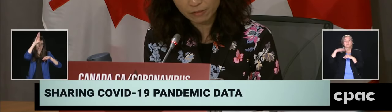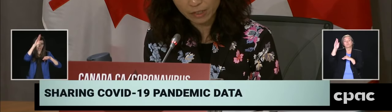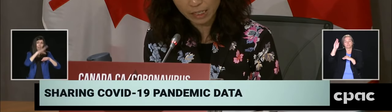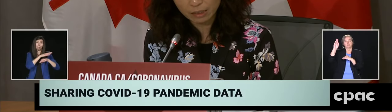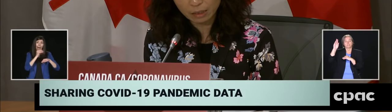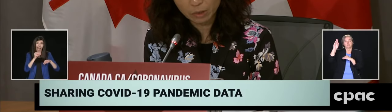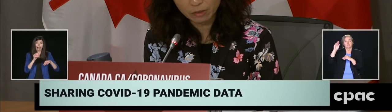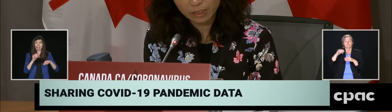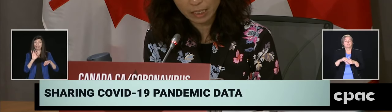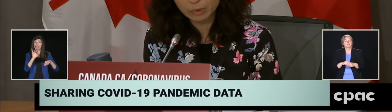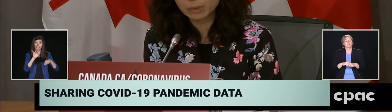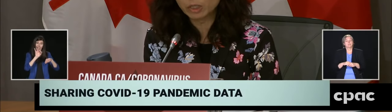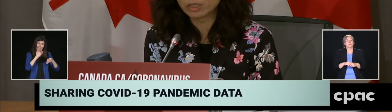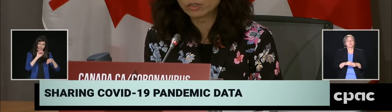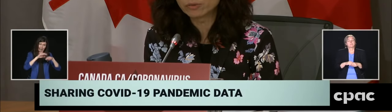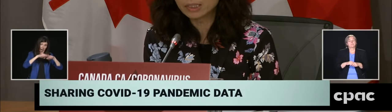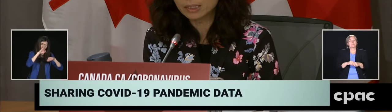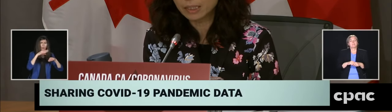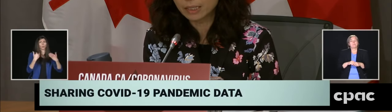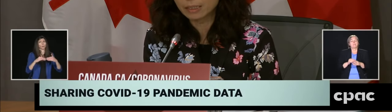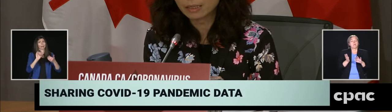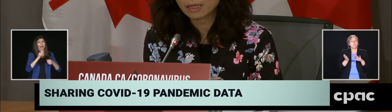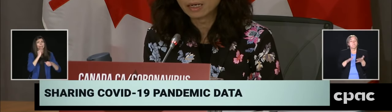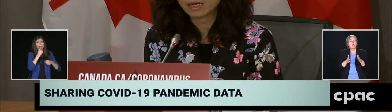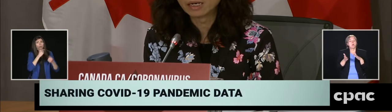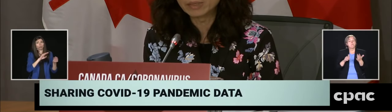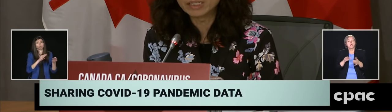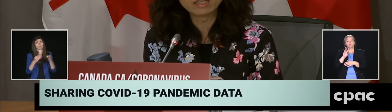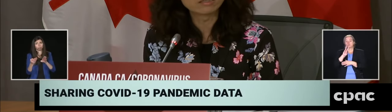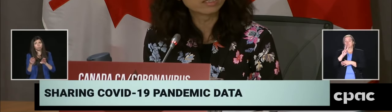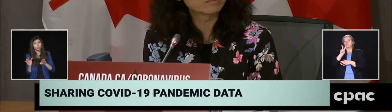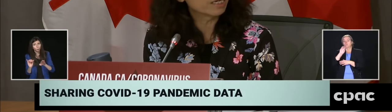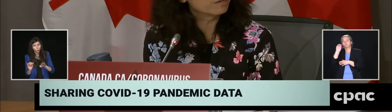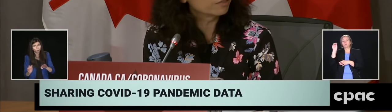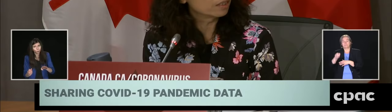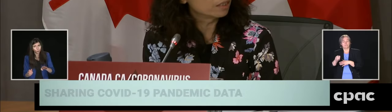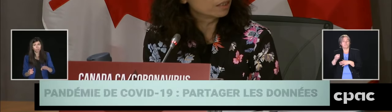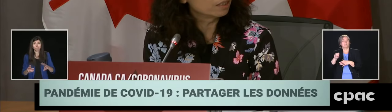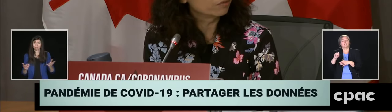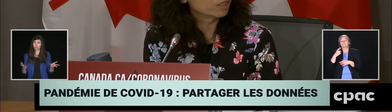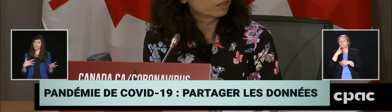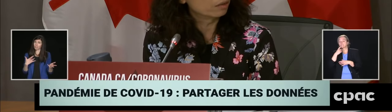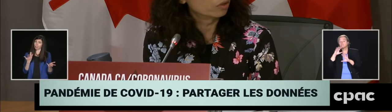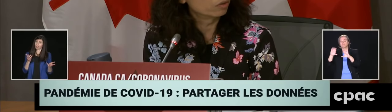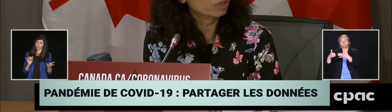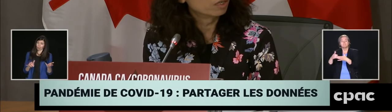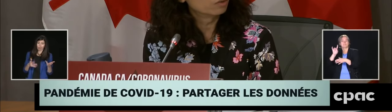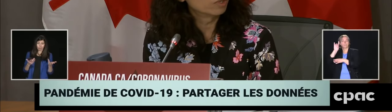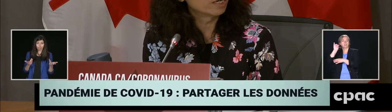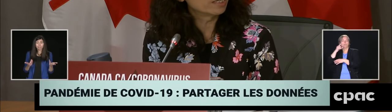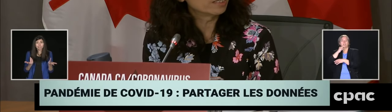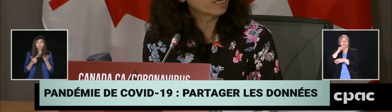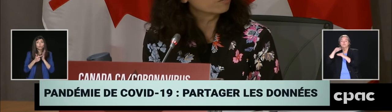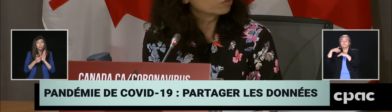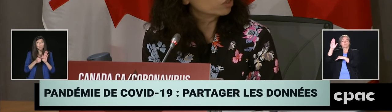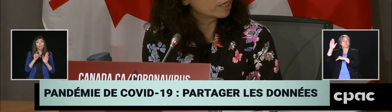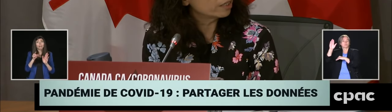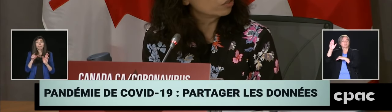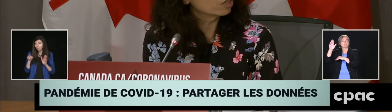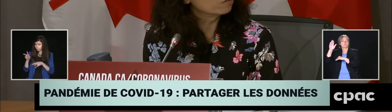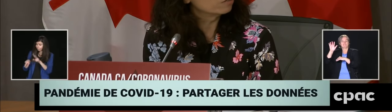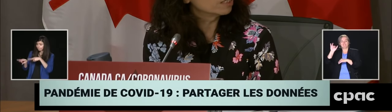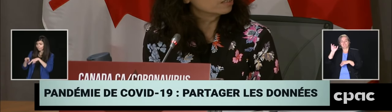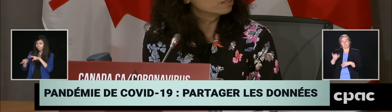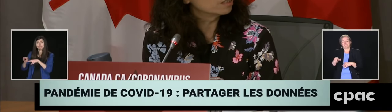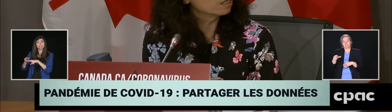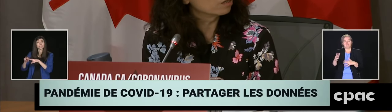think that reflects some of the epidemiology we're seeing in long-term care facilities, for example, where the average